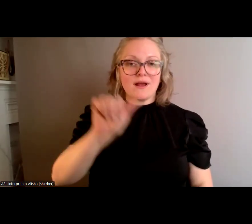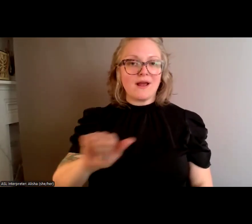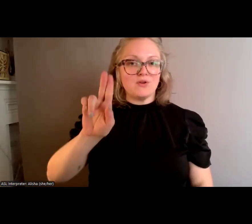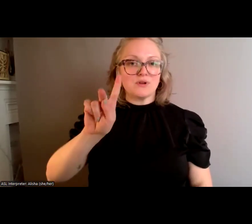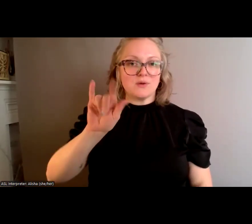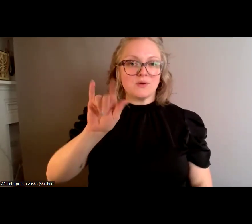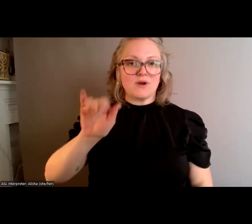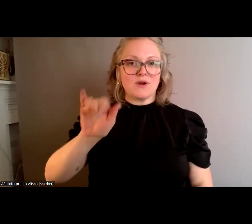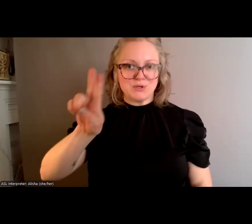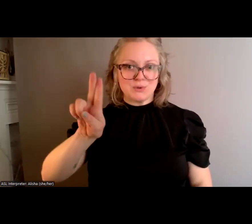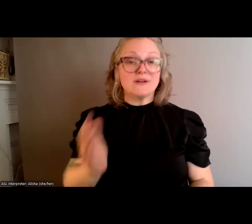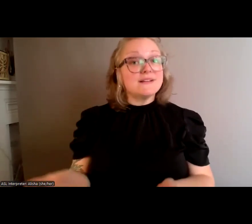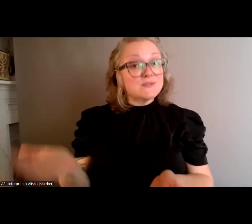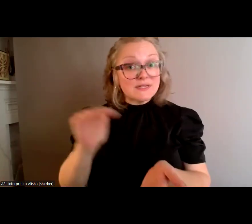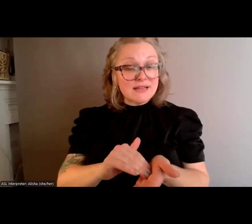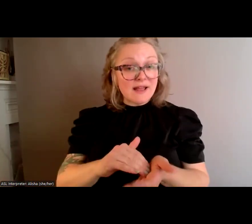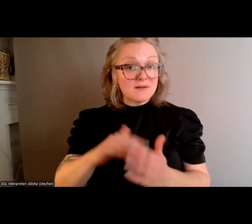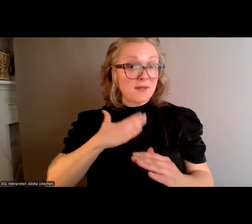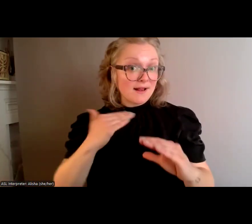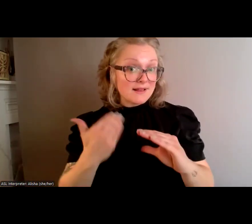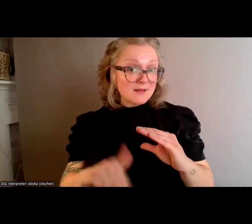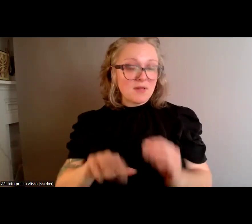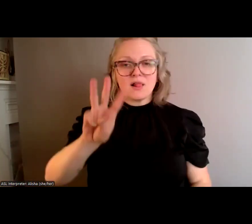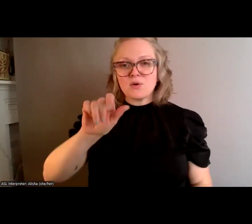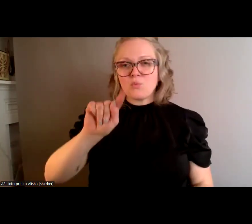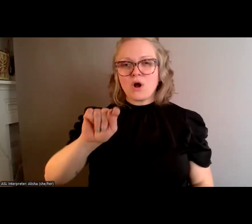walt.bauer@uky.edu. Again, my email address is